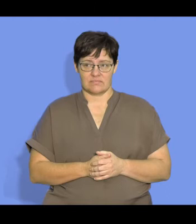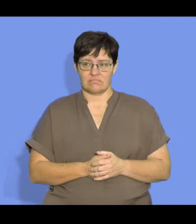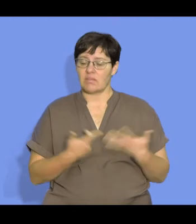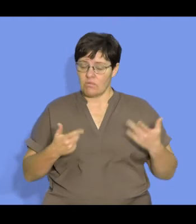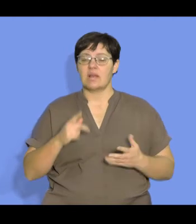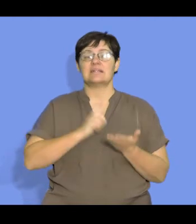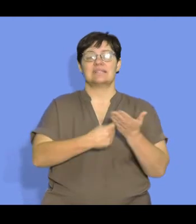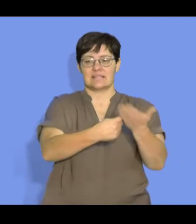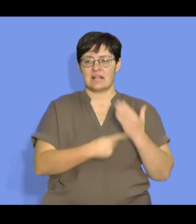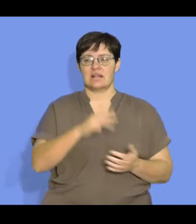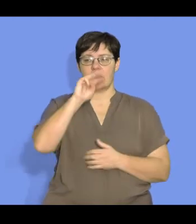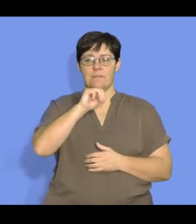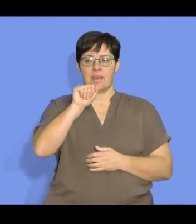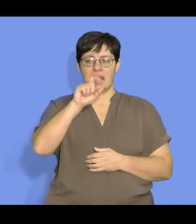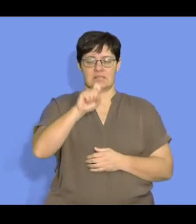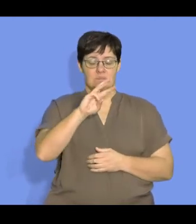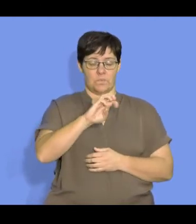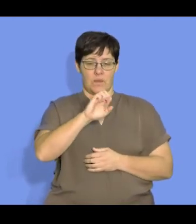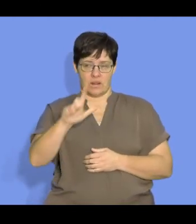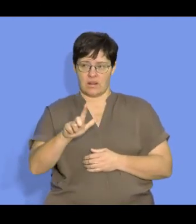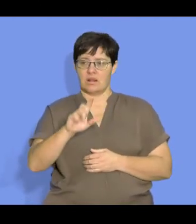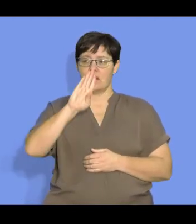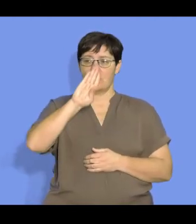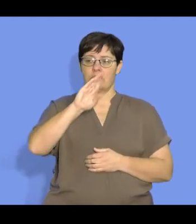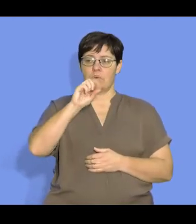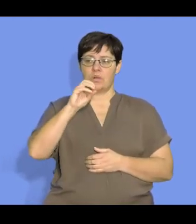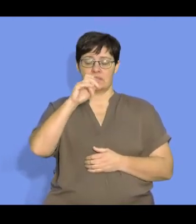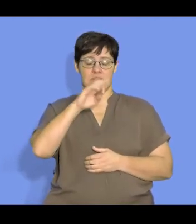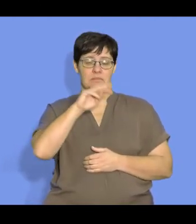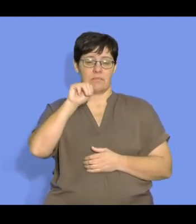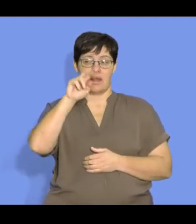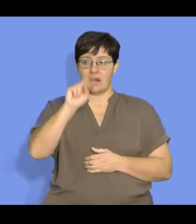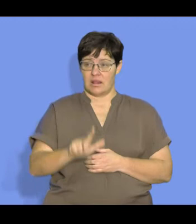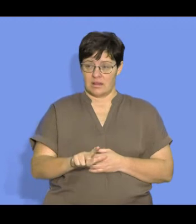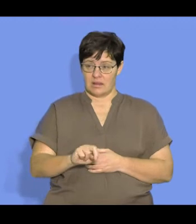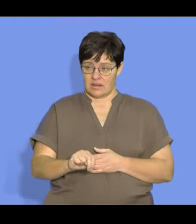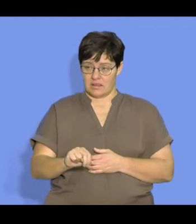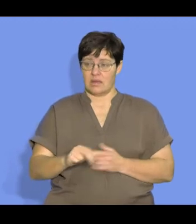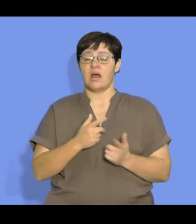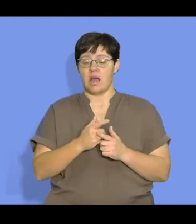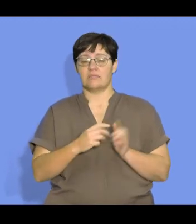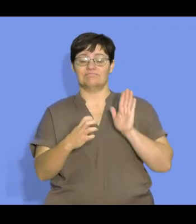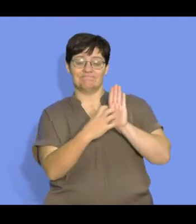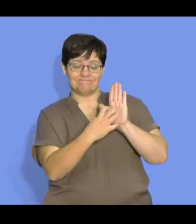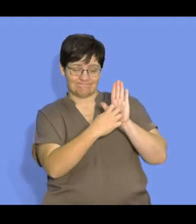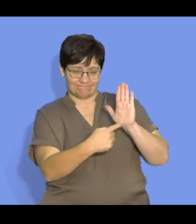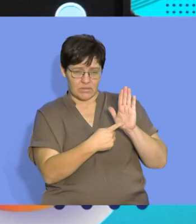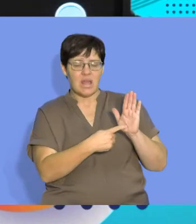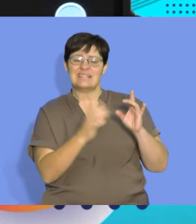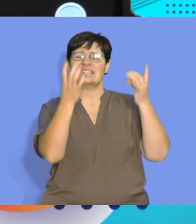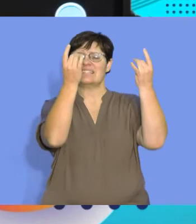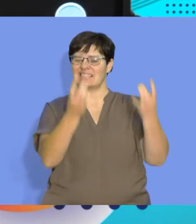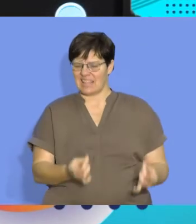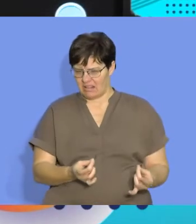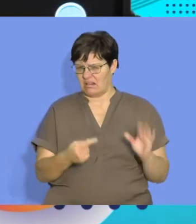We spoke about the Maxwell-Boltzmann normal distribution curve. We said last time that it's a statistical curve where we